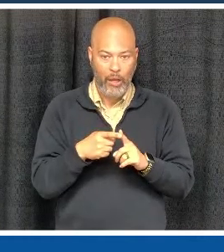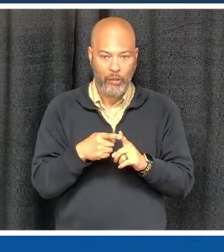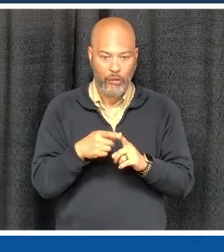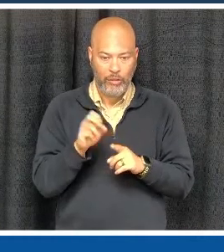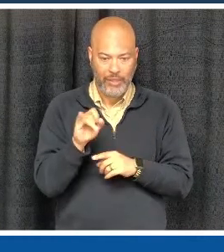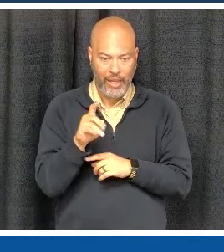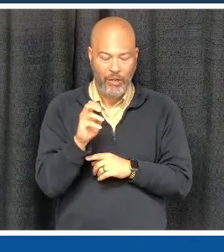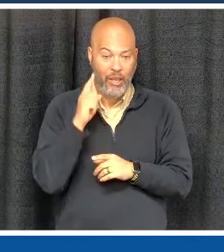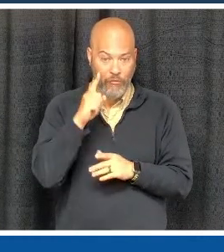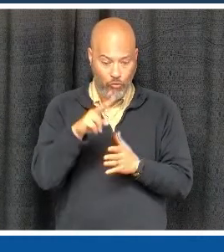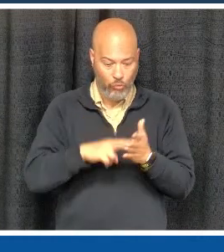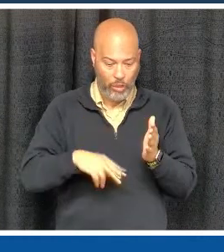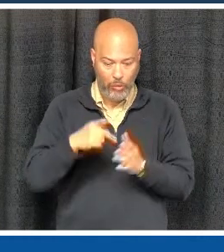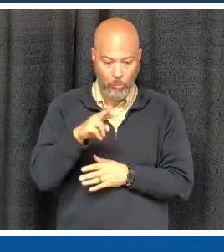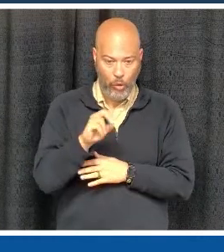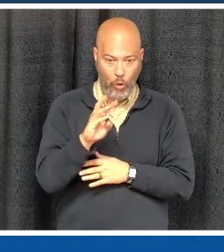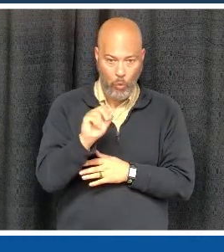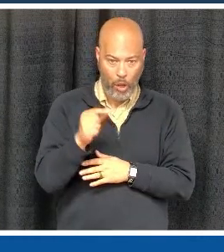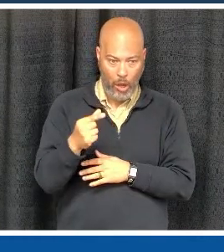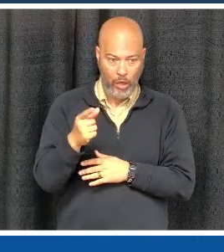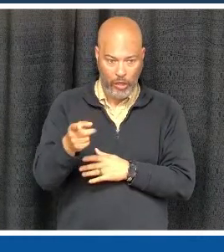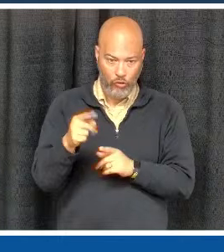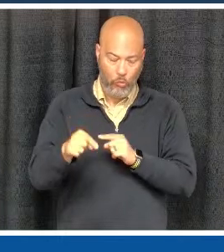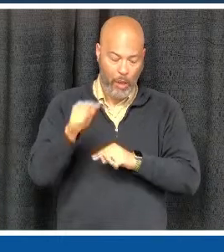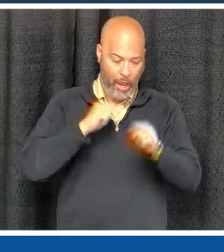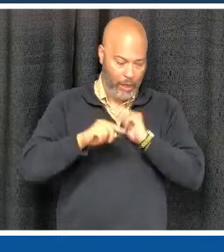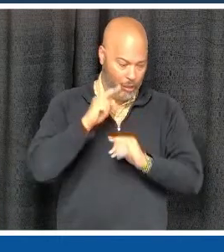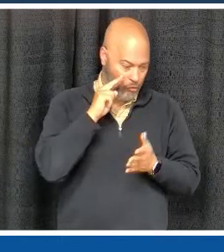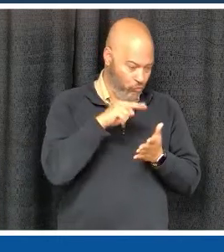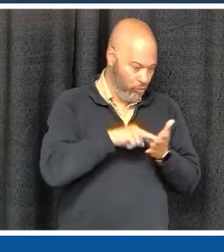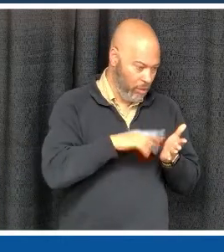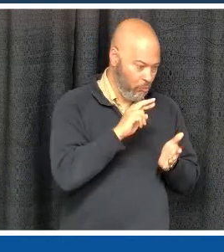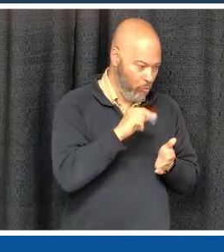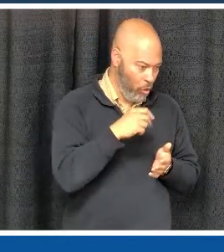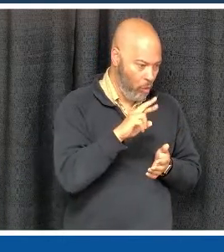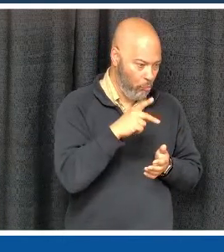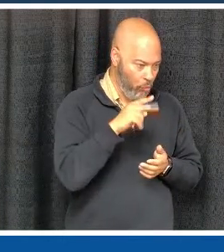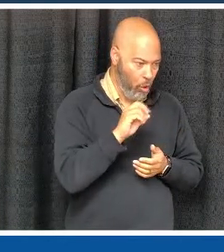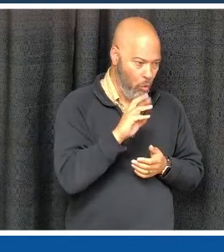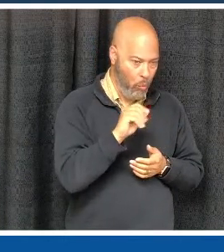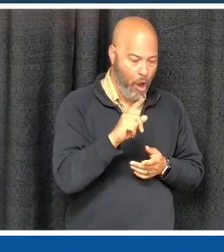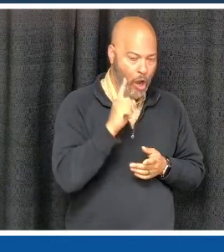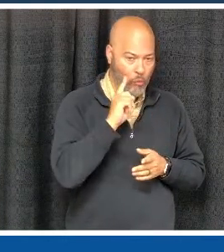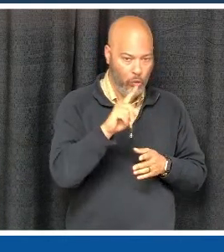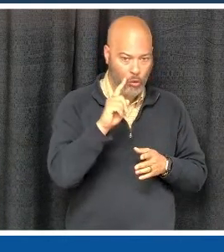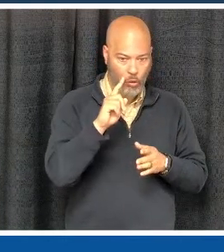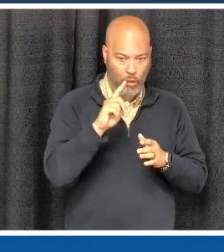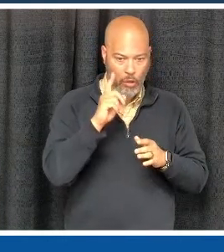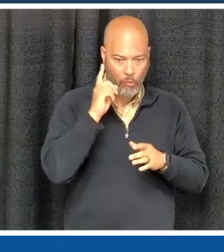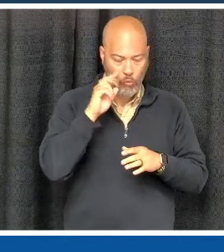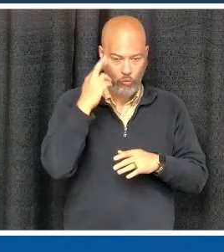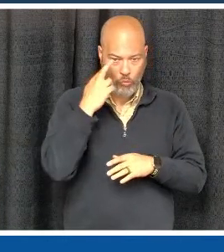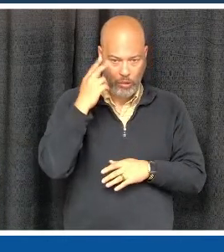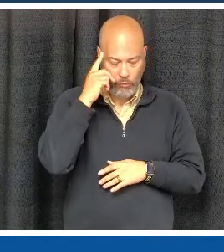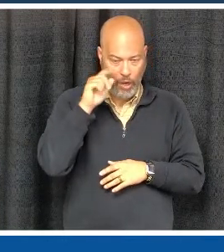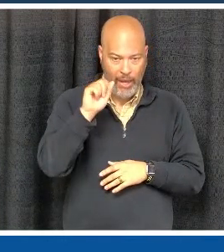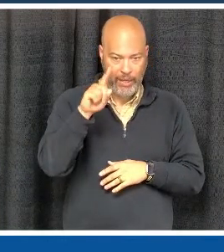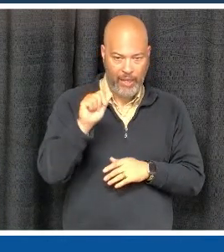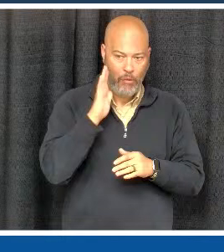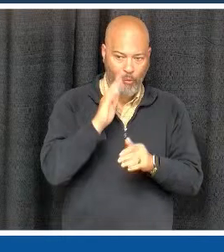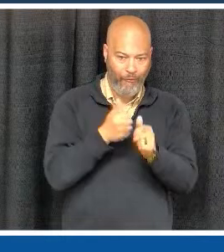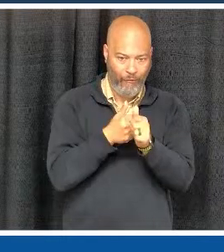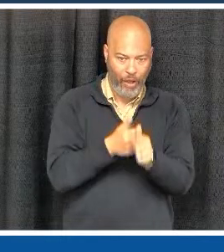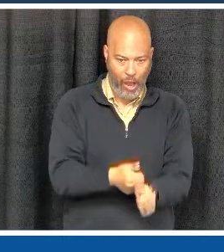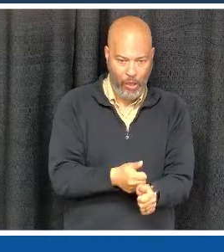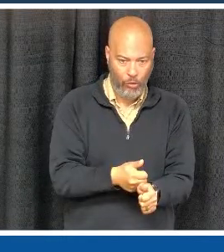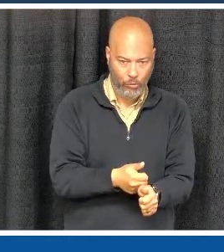read ProWalk, if you go back and read the ProWalk, which is going to be the basis for ADA and will be